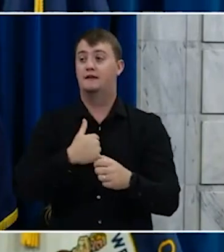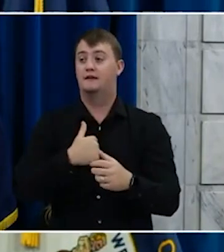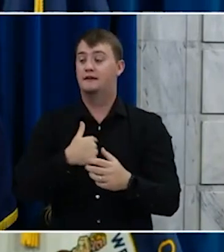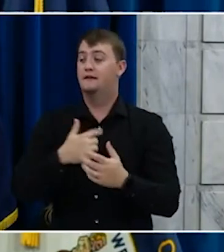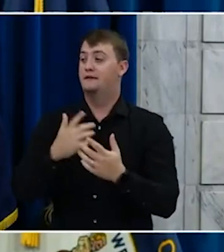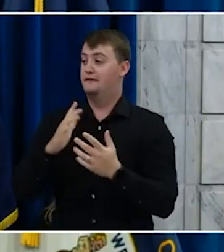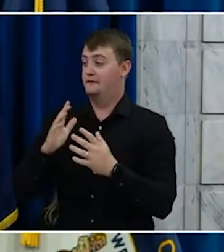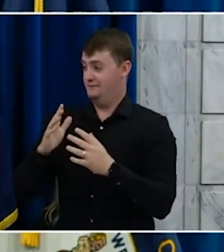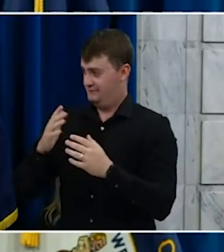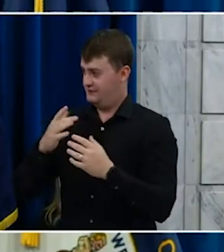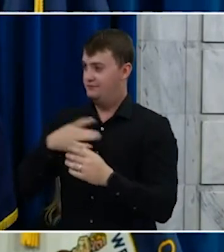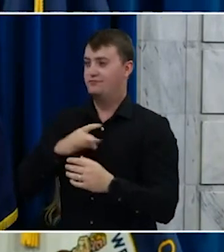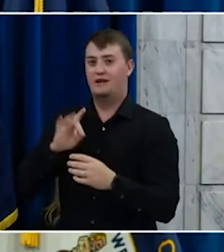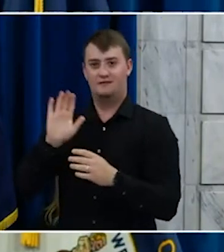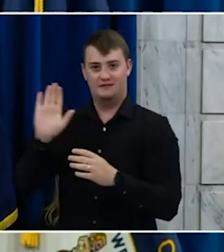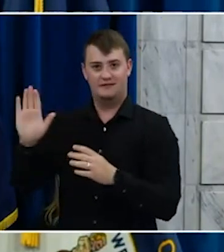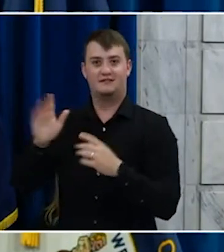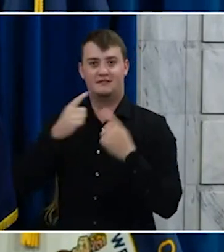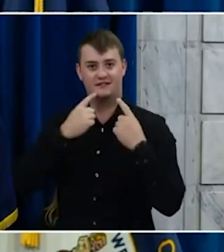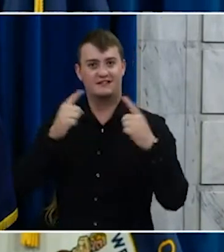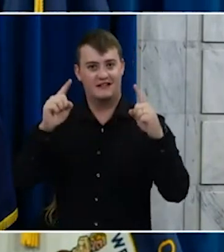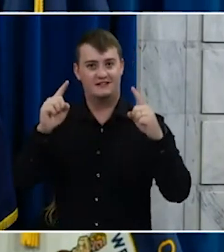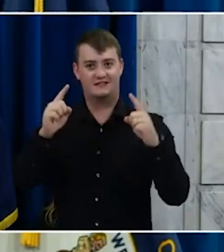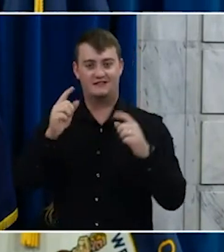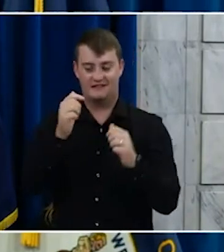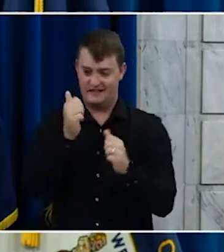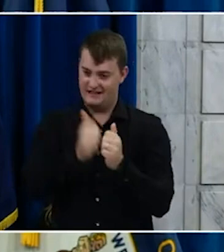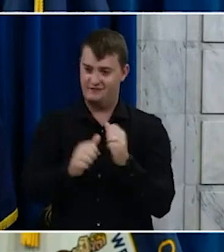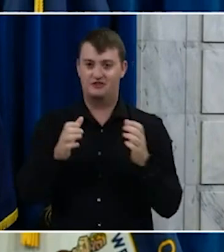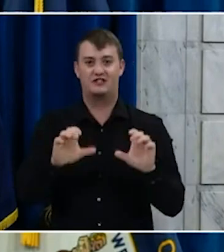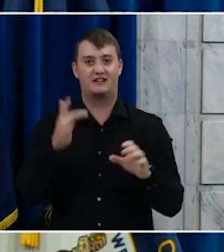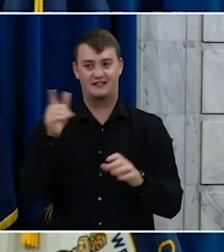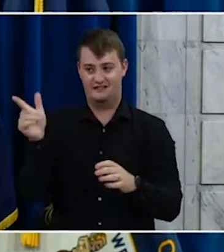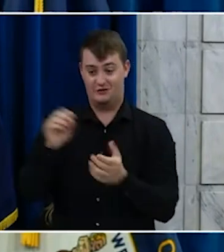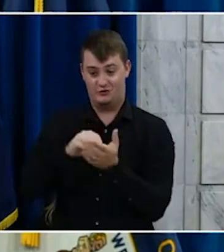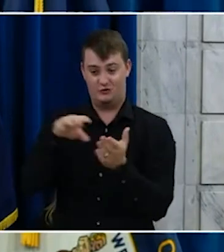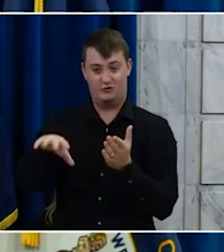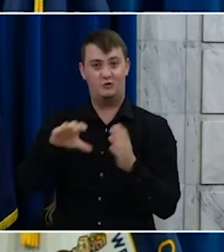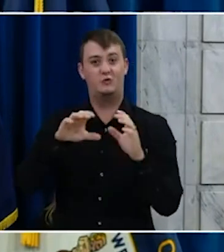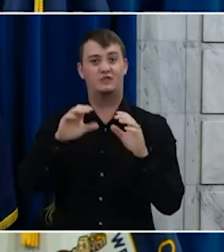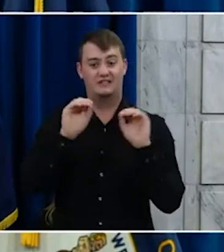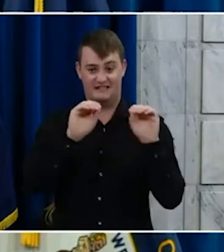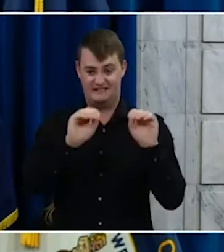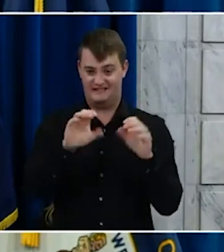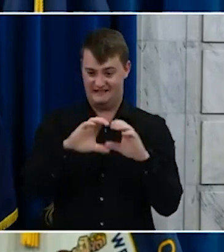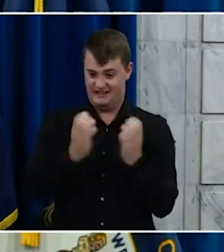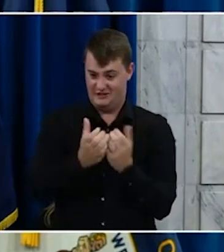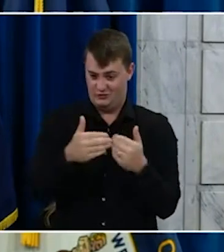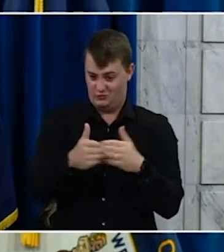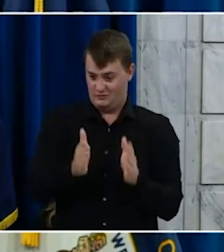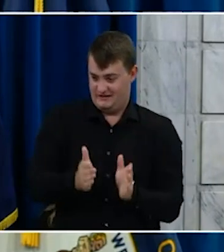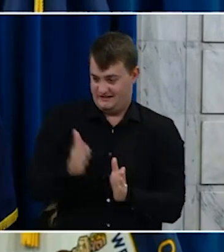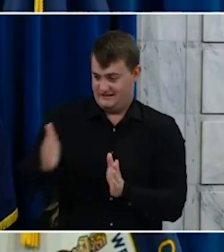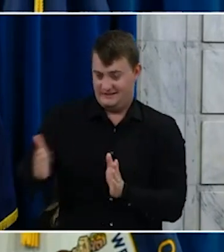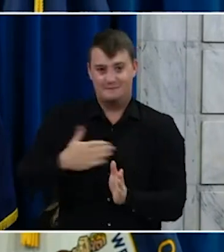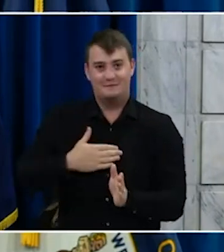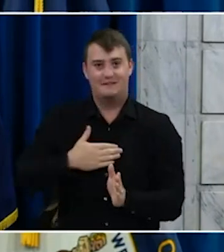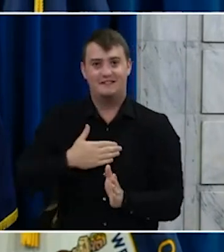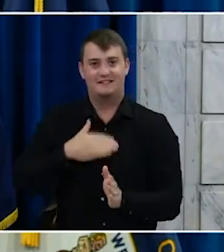for Kevin's success every time I get a chance because he did his student teaching in the classroom next to me, so that had to have been some kind